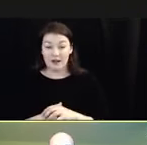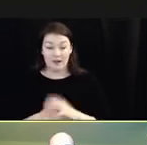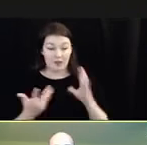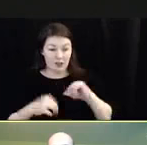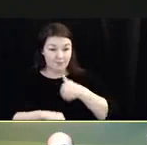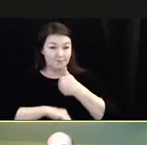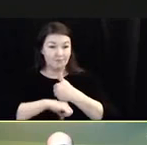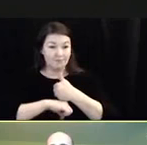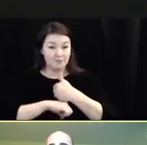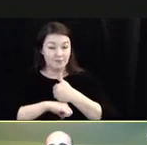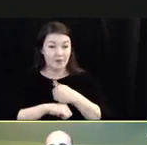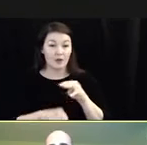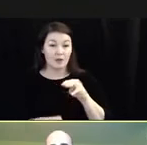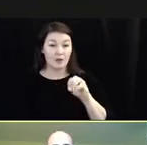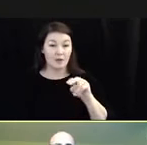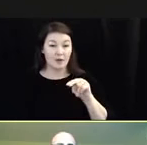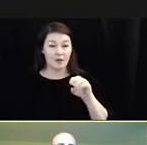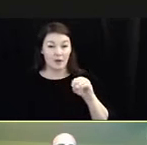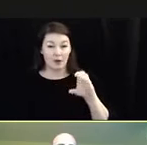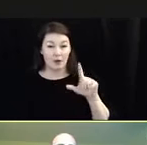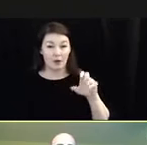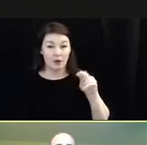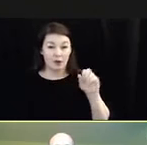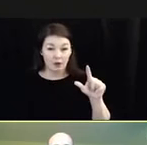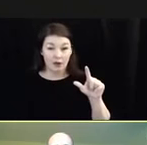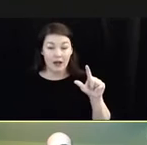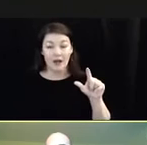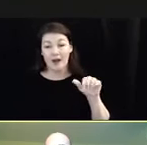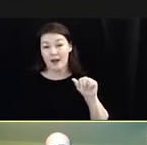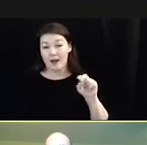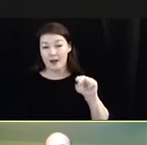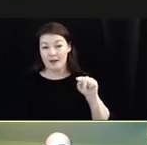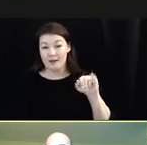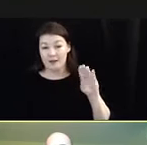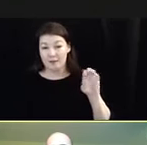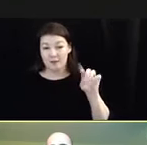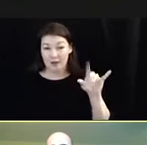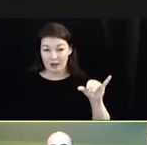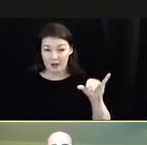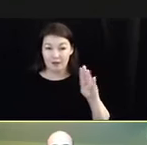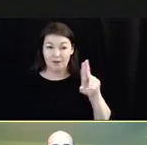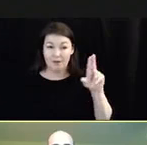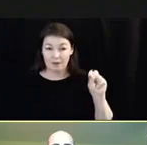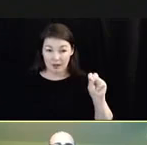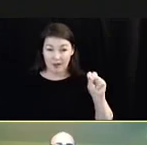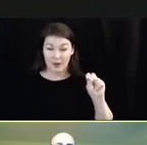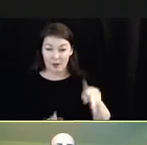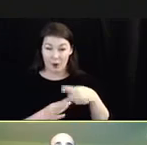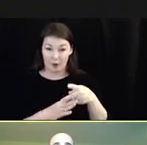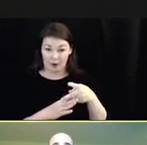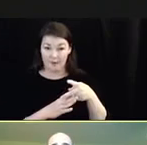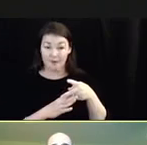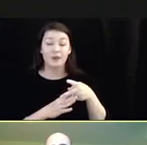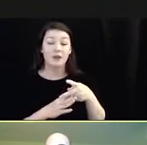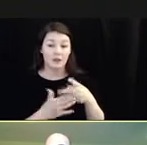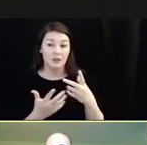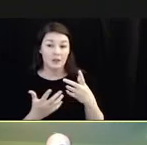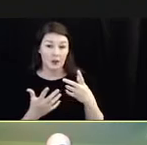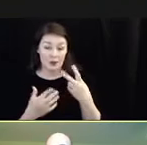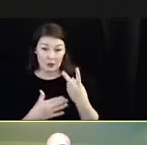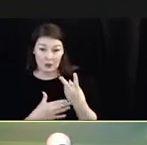our monoclonal antibody bus program. We have 2 buses that are working this week. We have 3